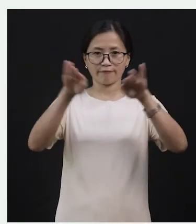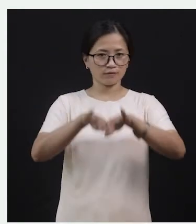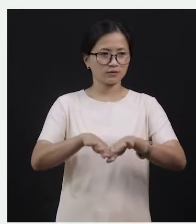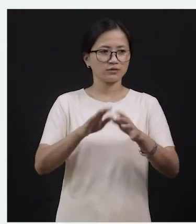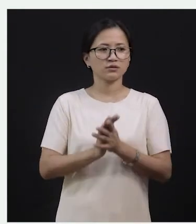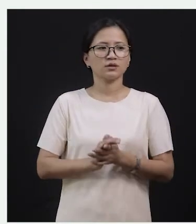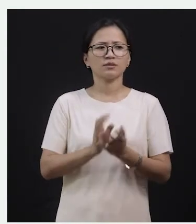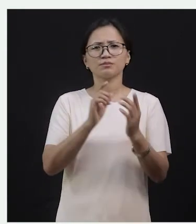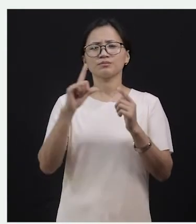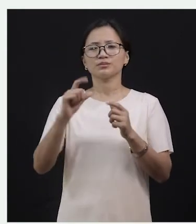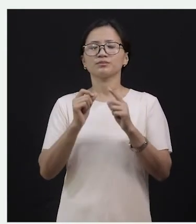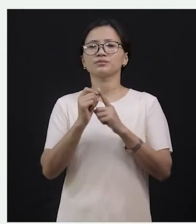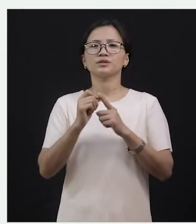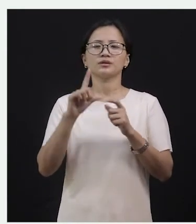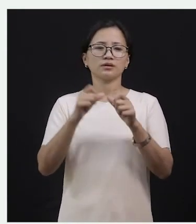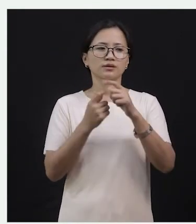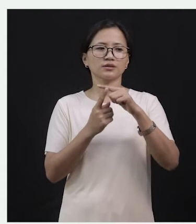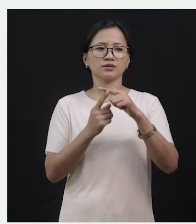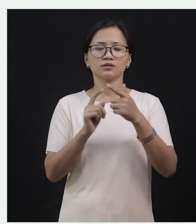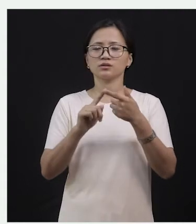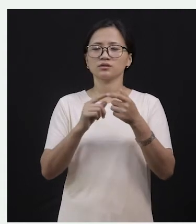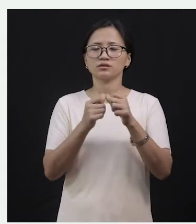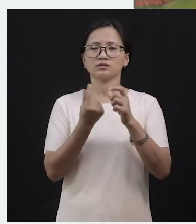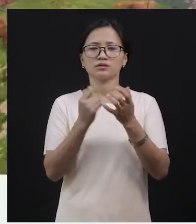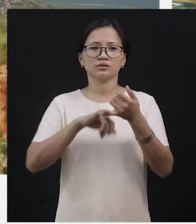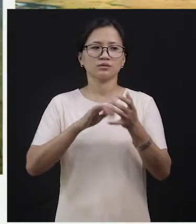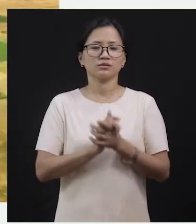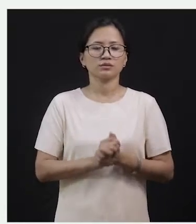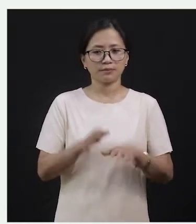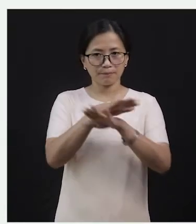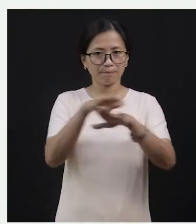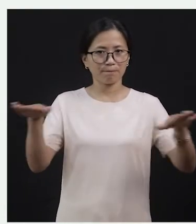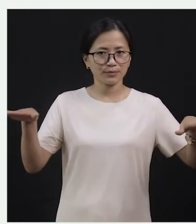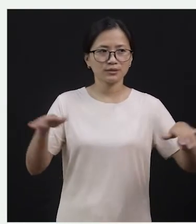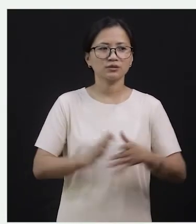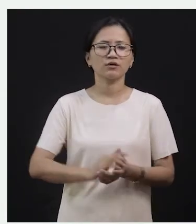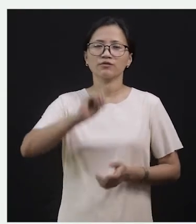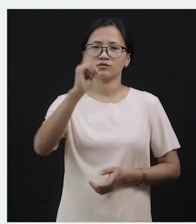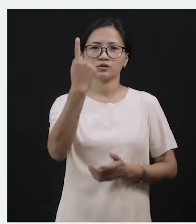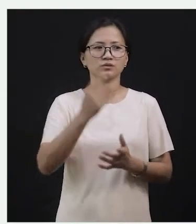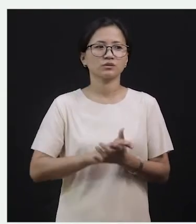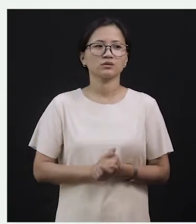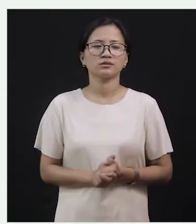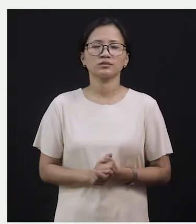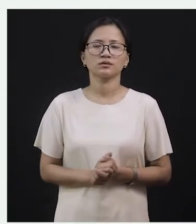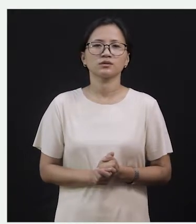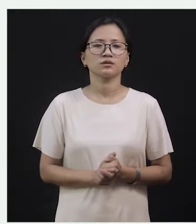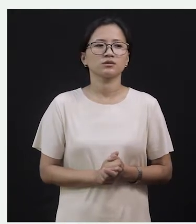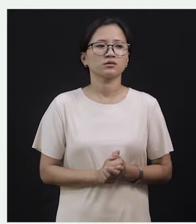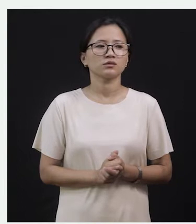valleys, plateaus, and plains. Now let me show you in picture. The first one, okay, this is